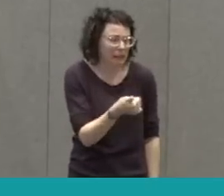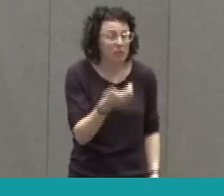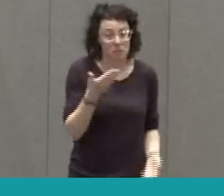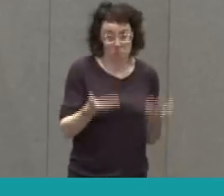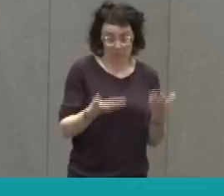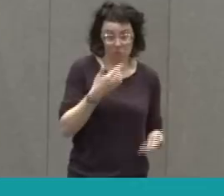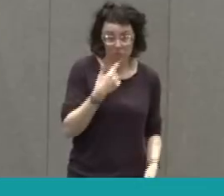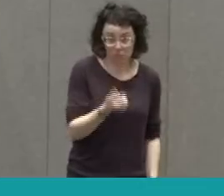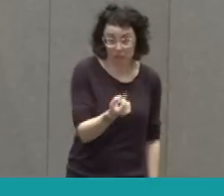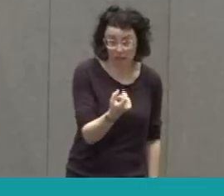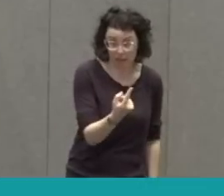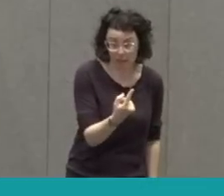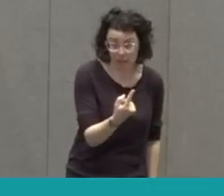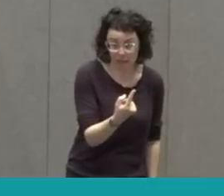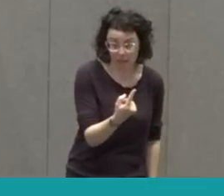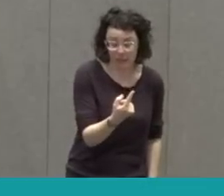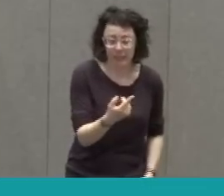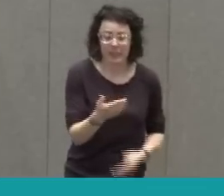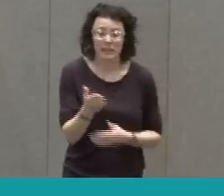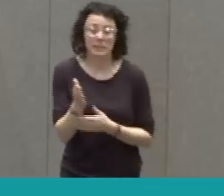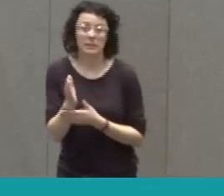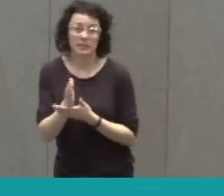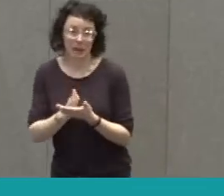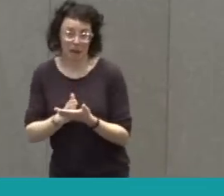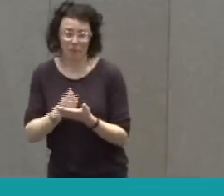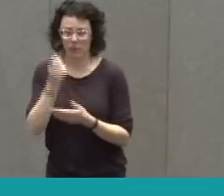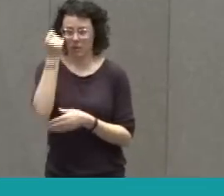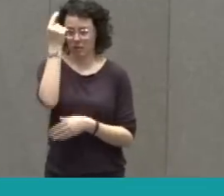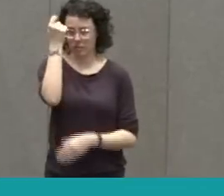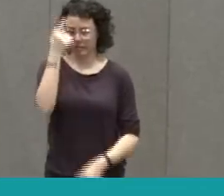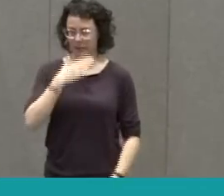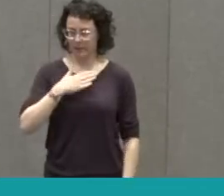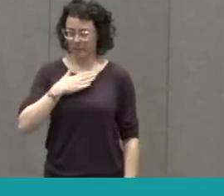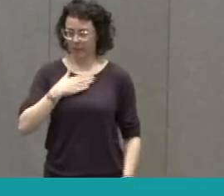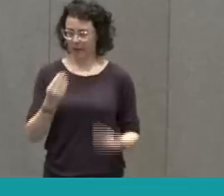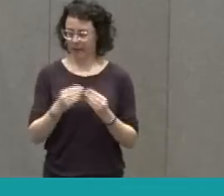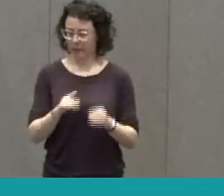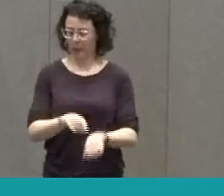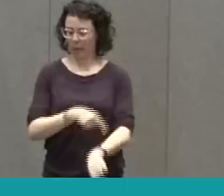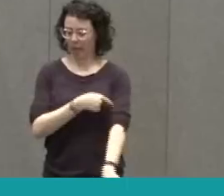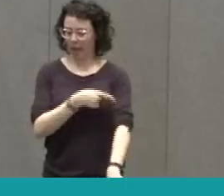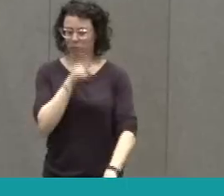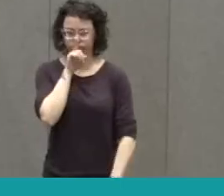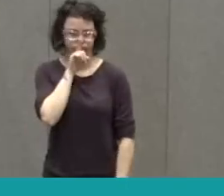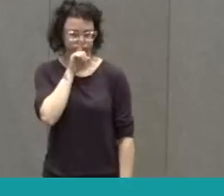us, mine's been a little bit longer, so we're not going to go there.